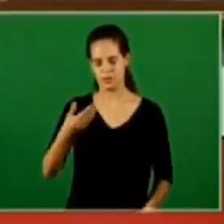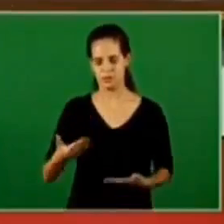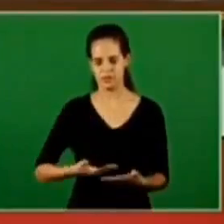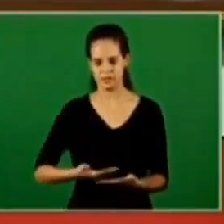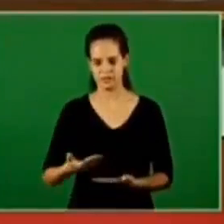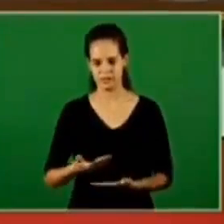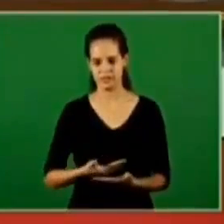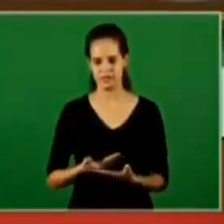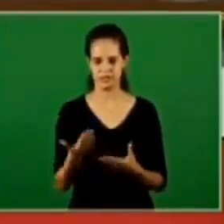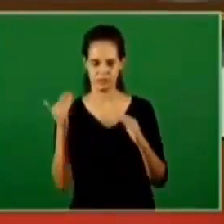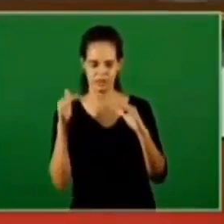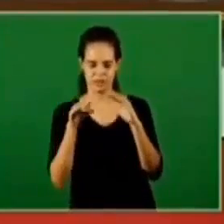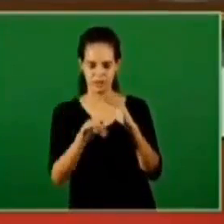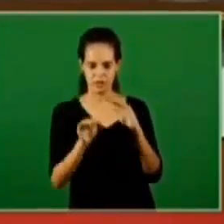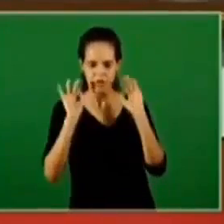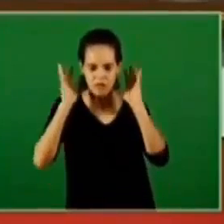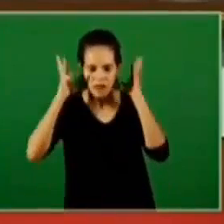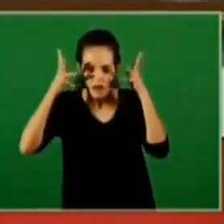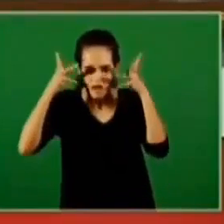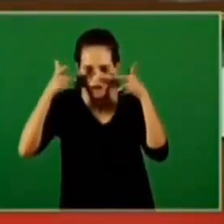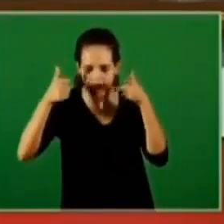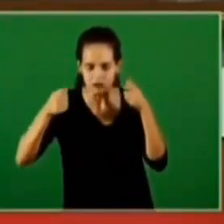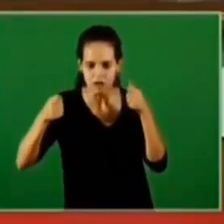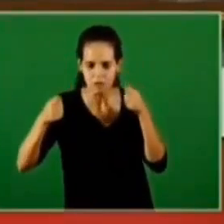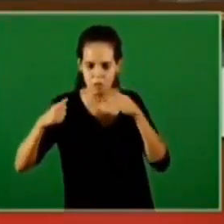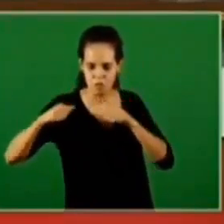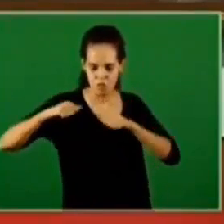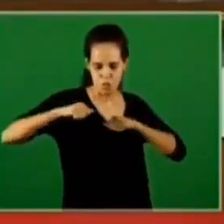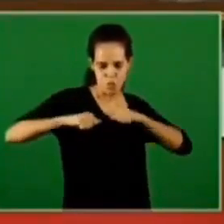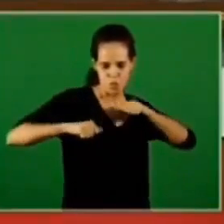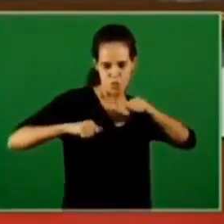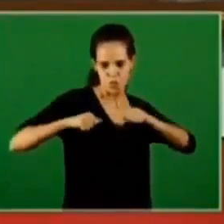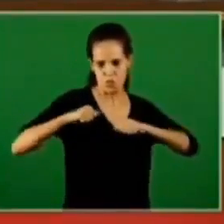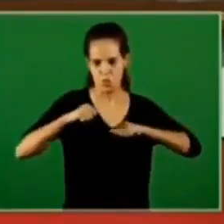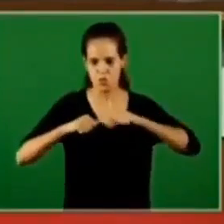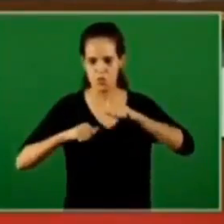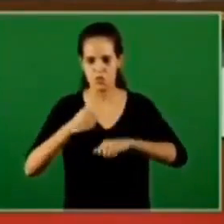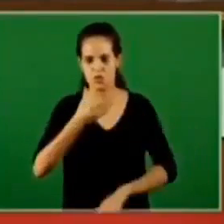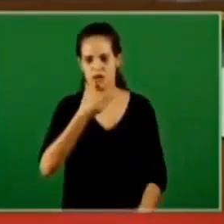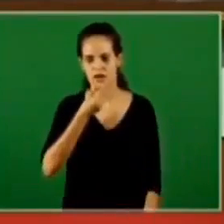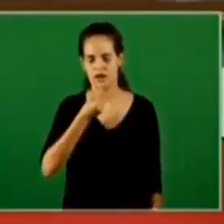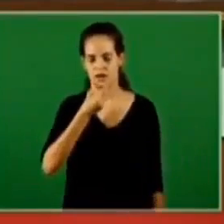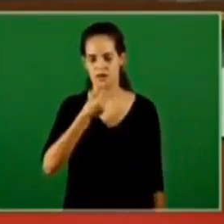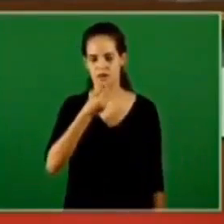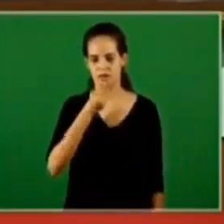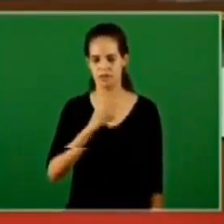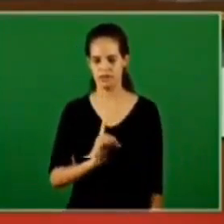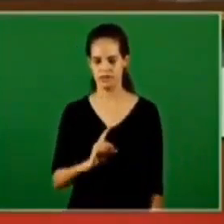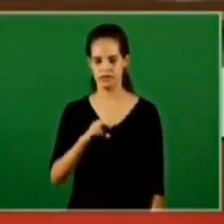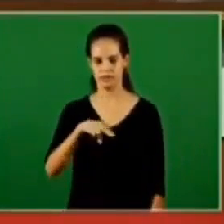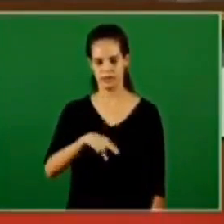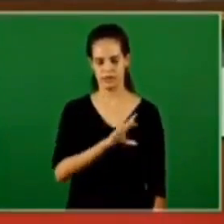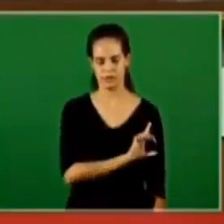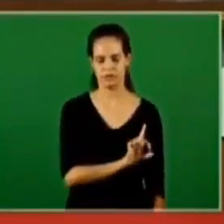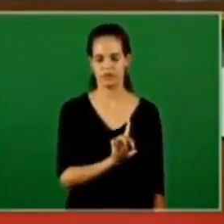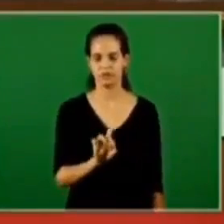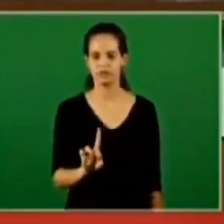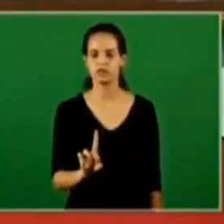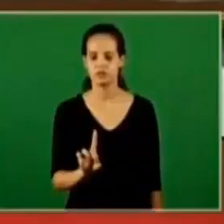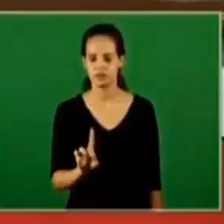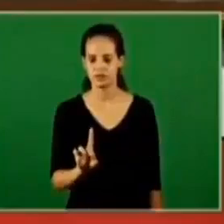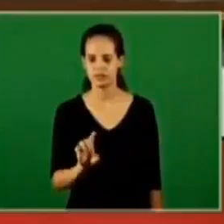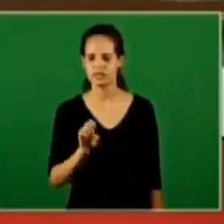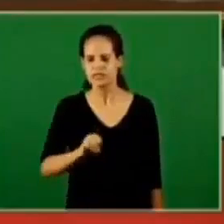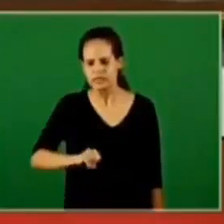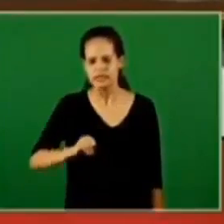you imagine Daniel with a mohawk entering to the Den of Lions? Why deliver them?